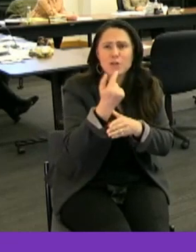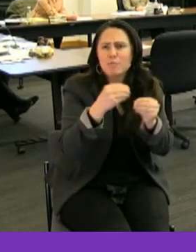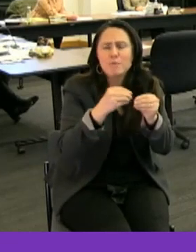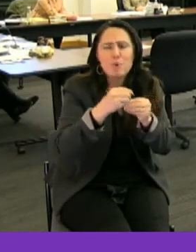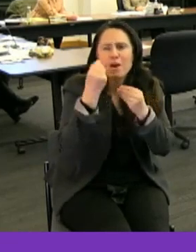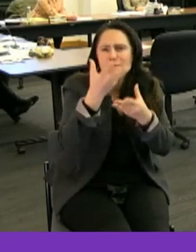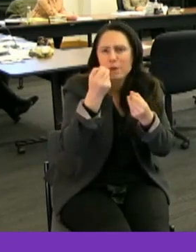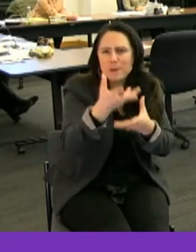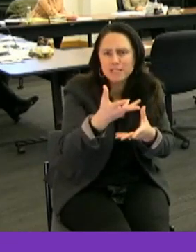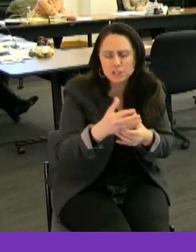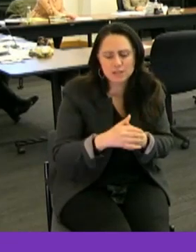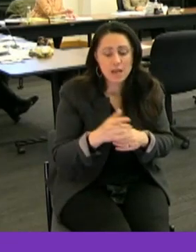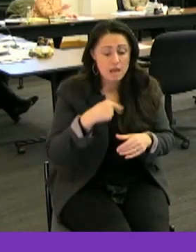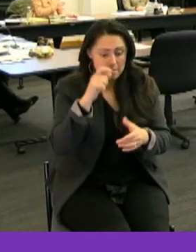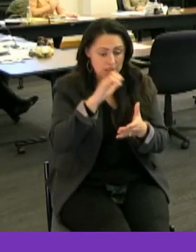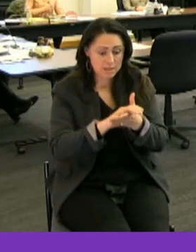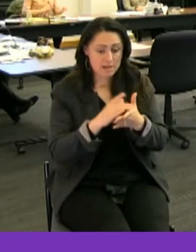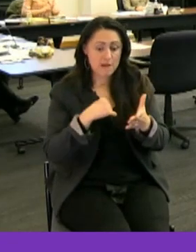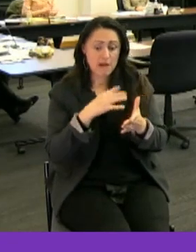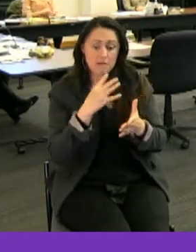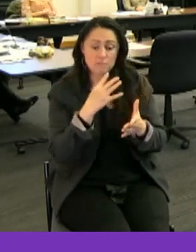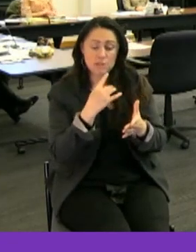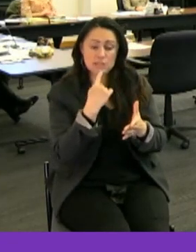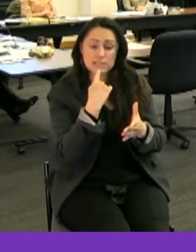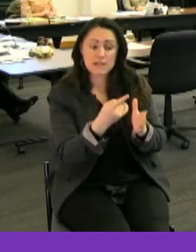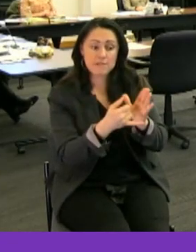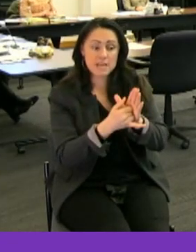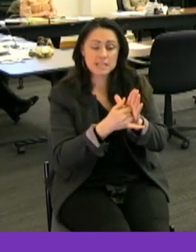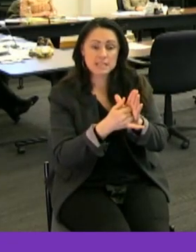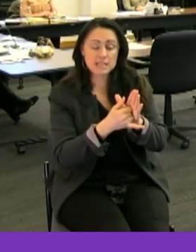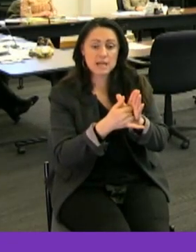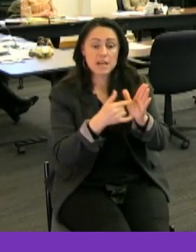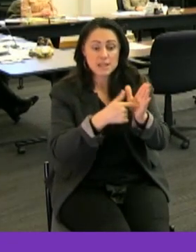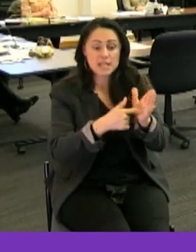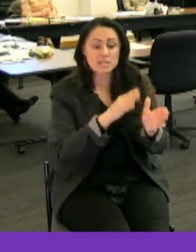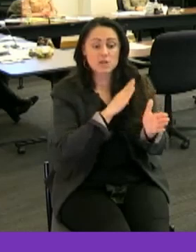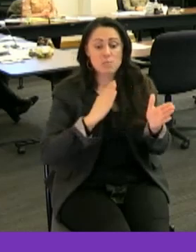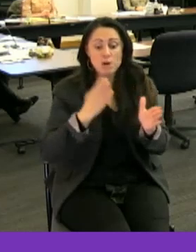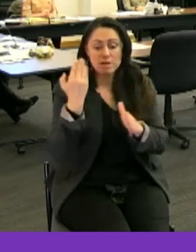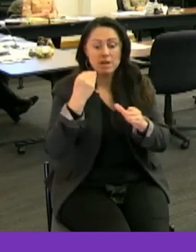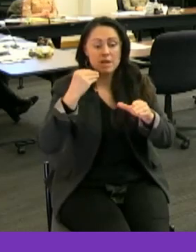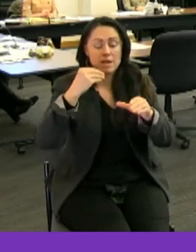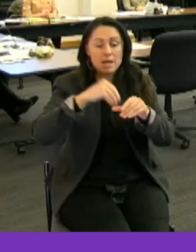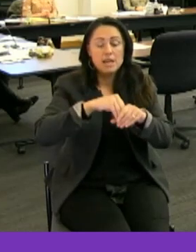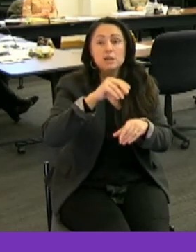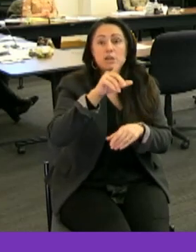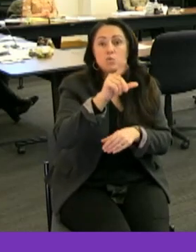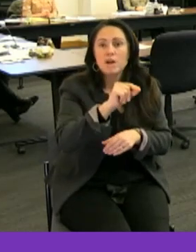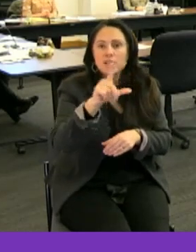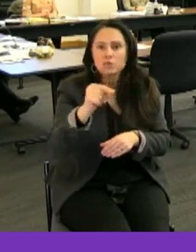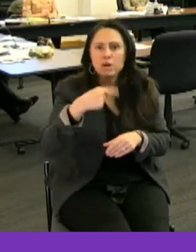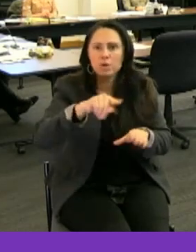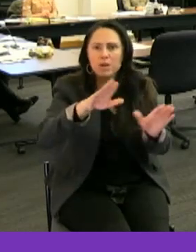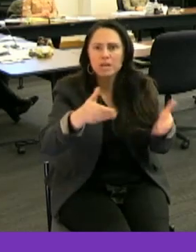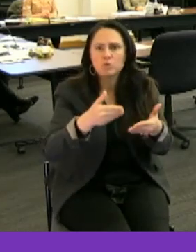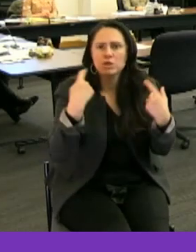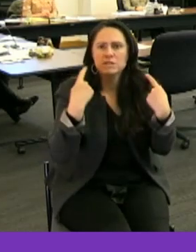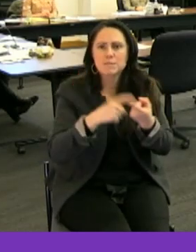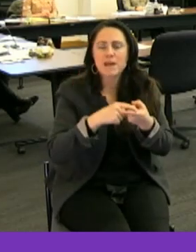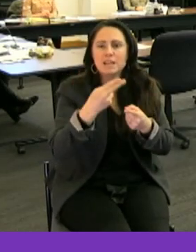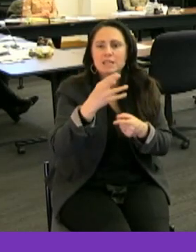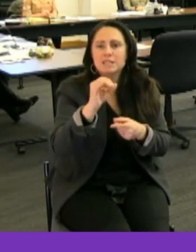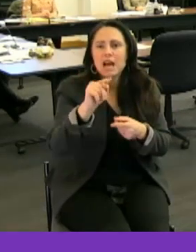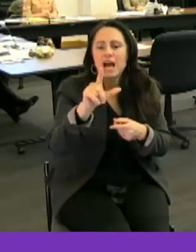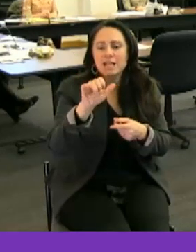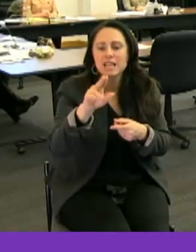more information. I believe I mentioned this to the board in the past, that in 2020, we did introduce our Spanish